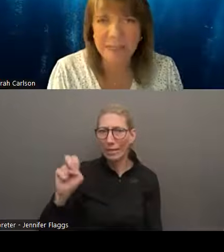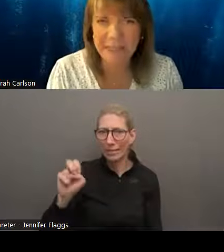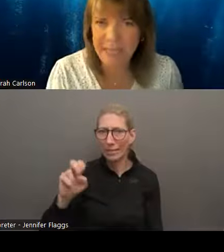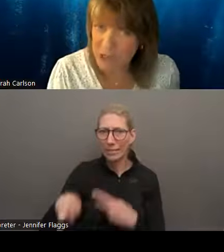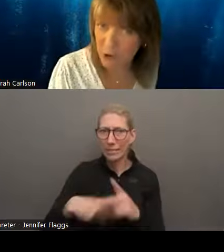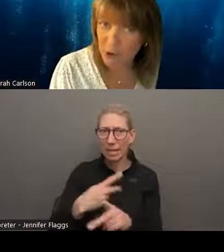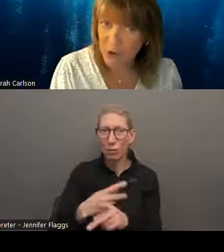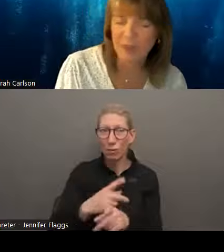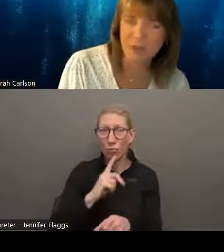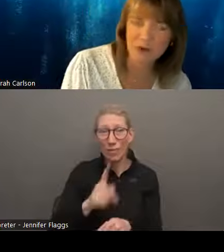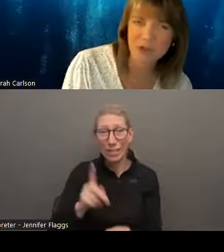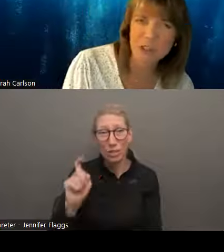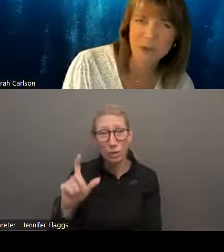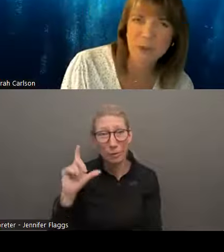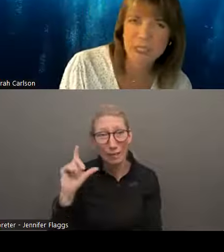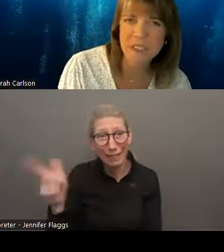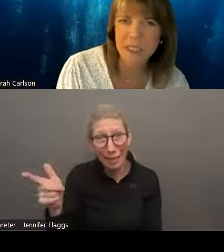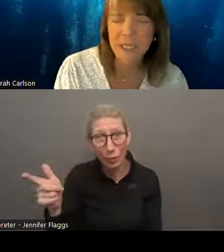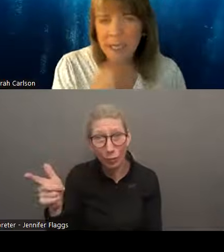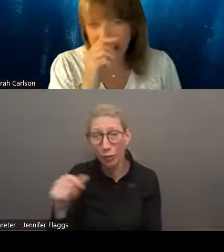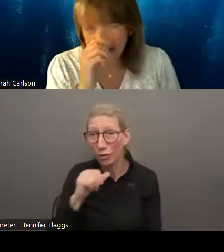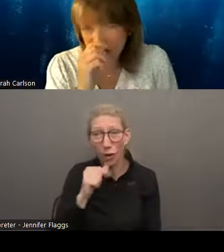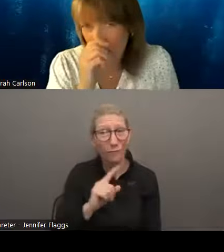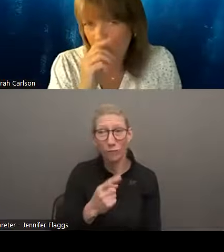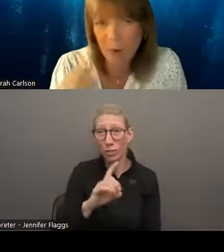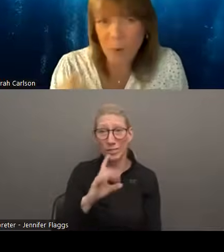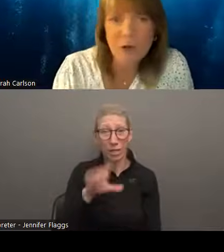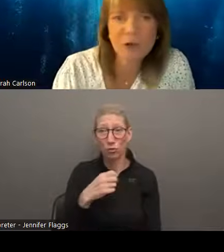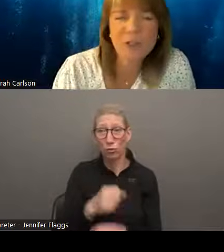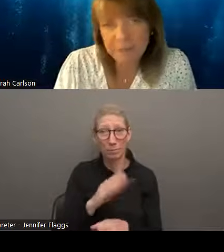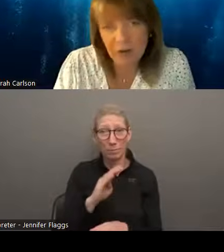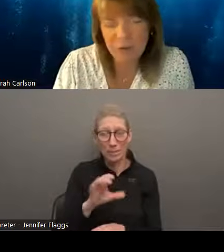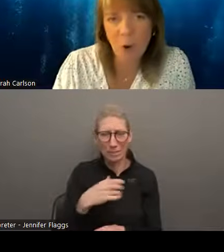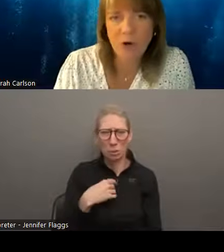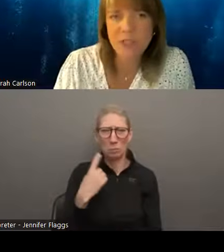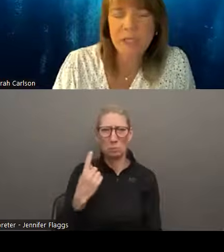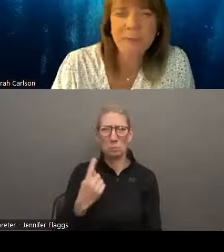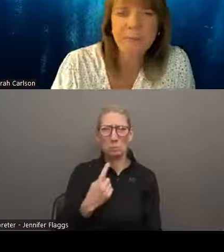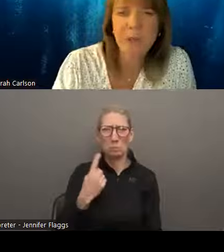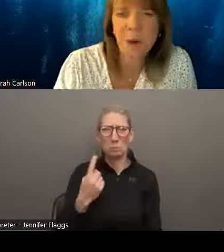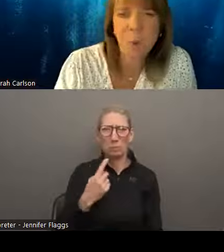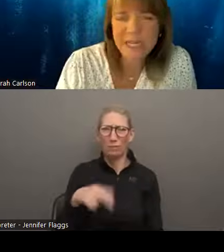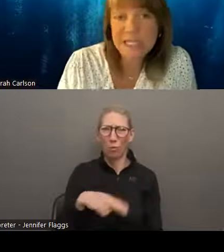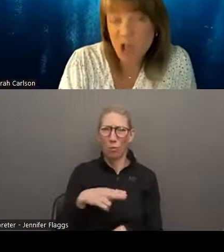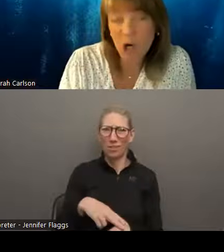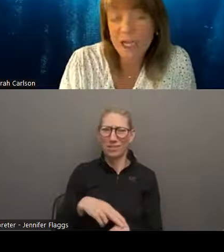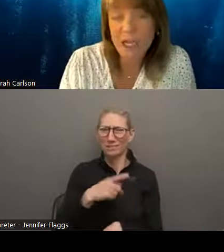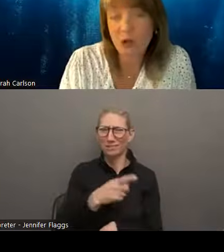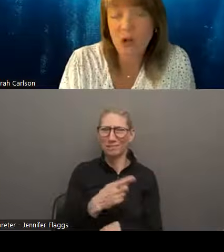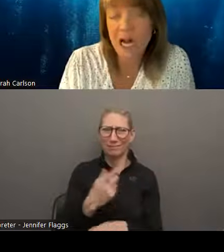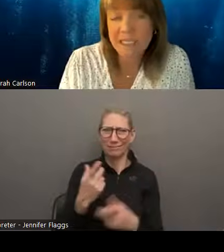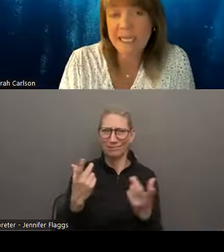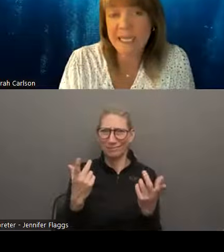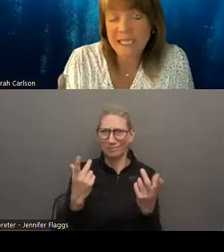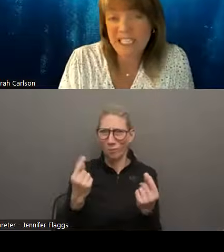a little bit later than the 1st century BC. And so one wonders, of course, what is its